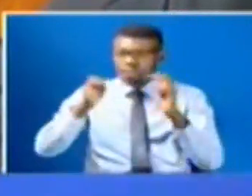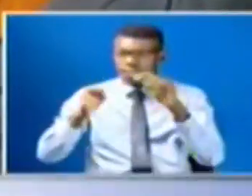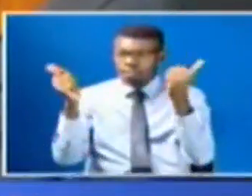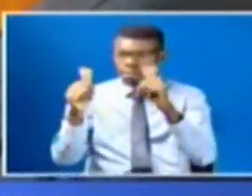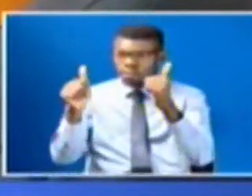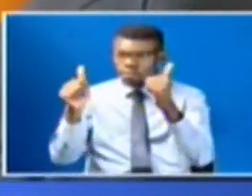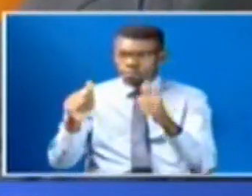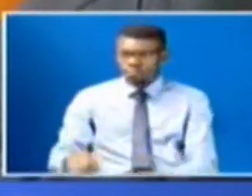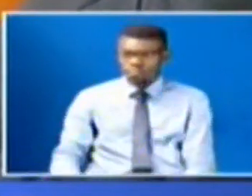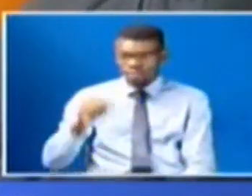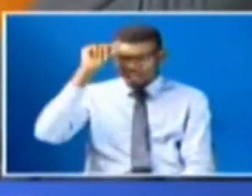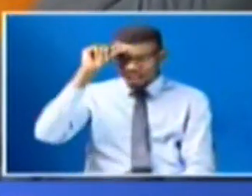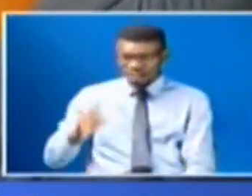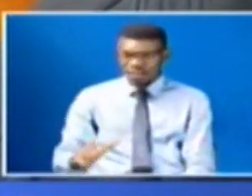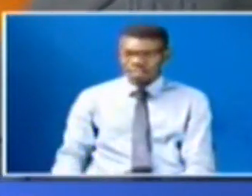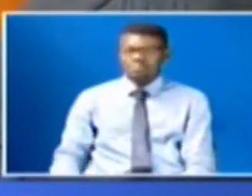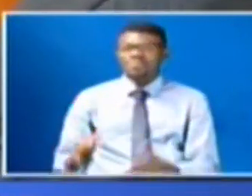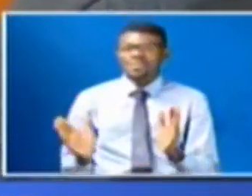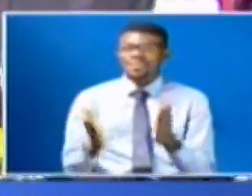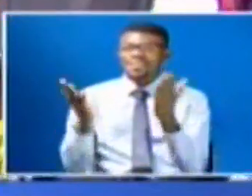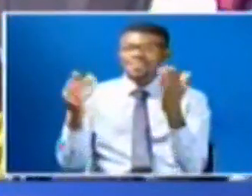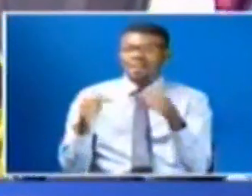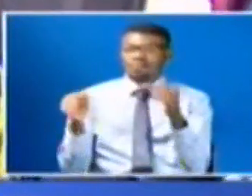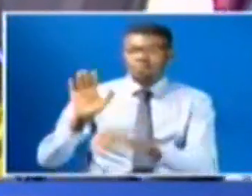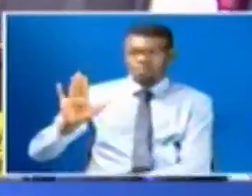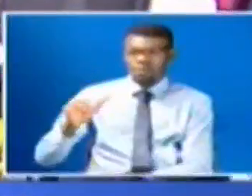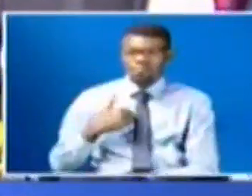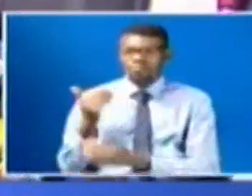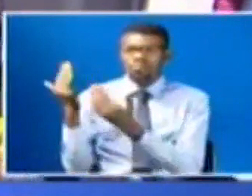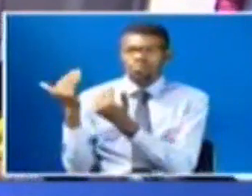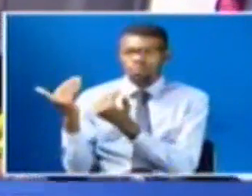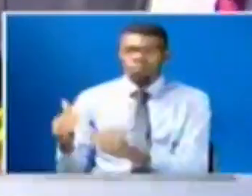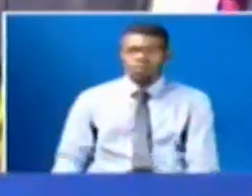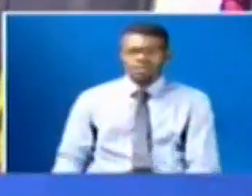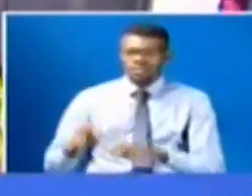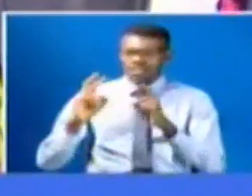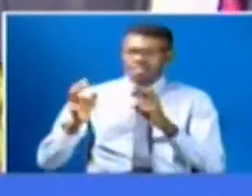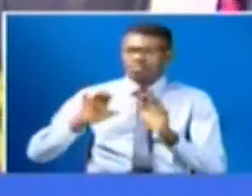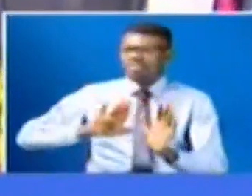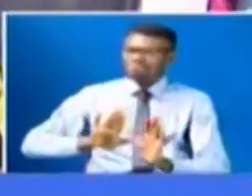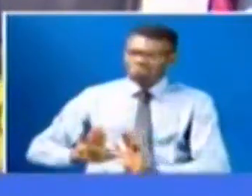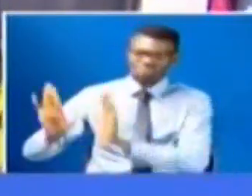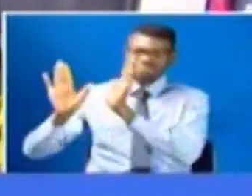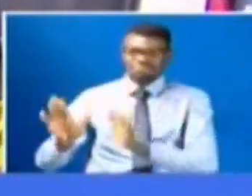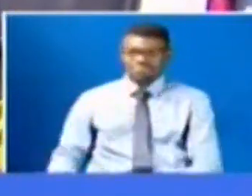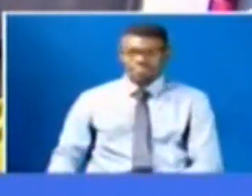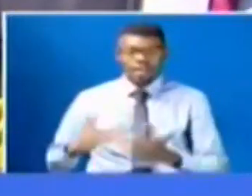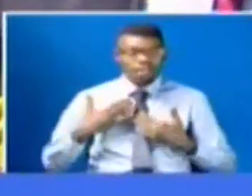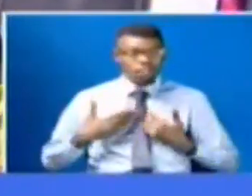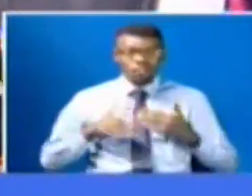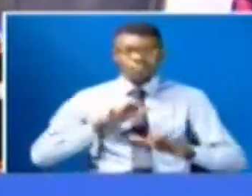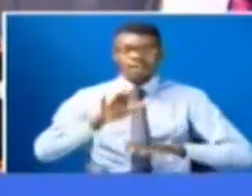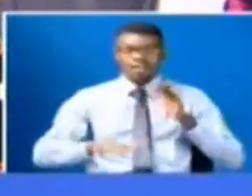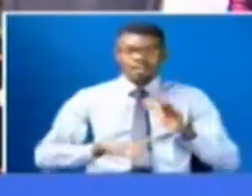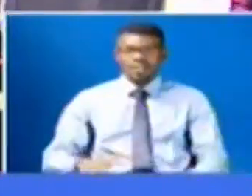The governor had a word for her opponent, Martha Karua. "And I hope that she'll be able to put this matter to rest and allow the Kirinyaga people to have